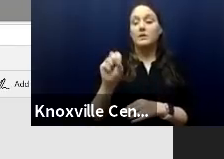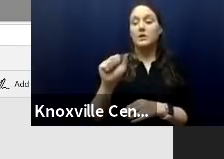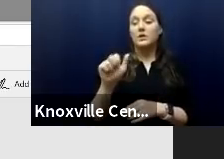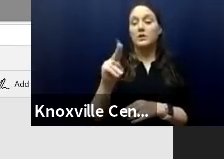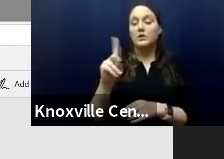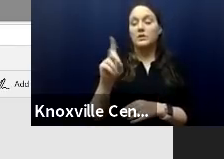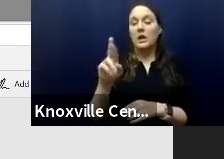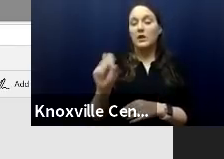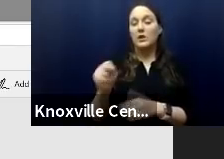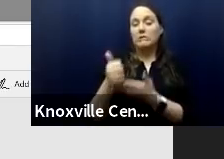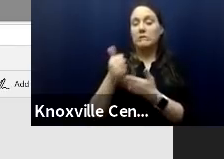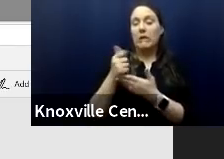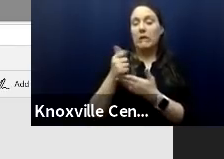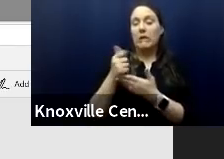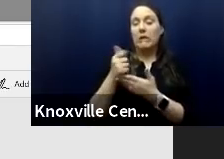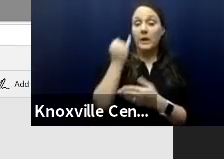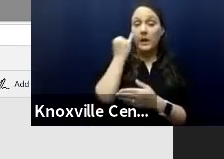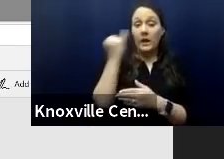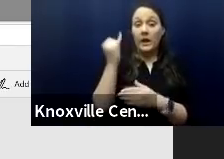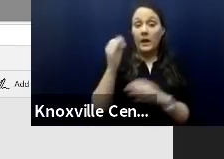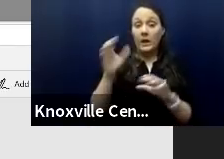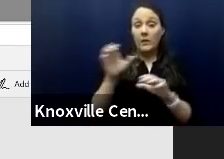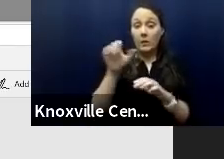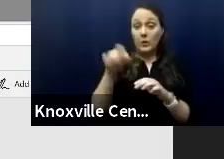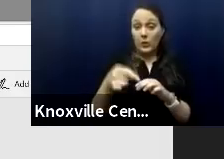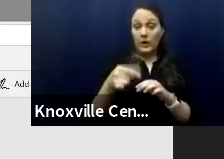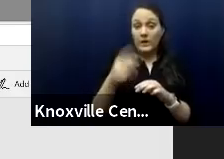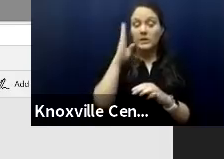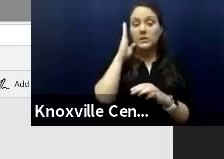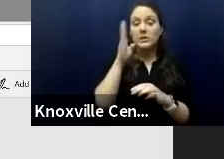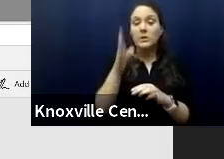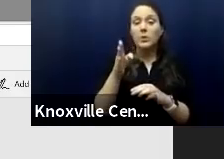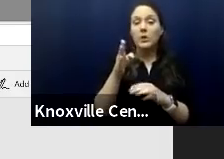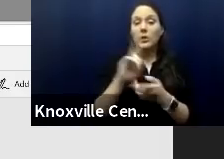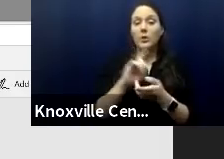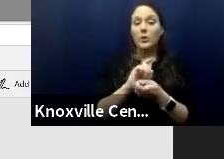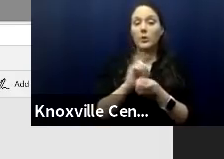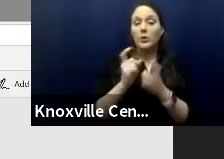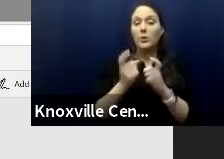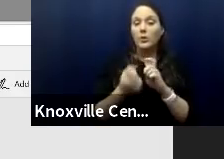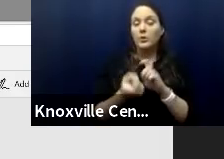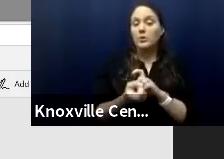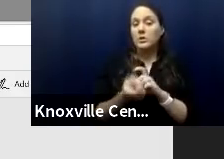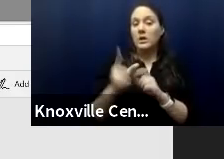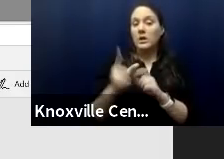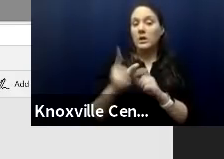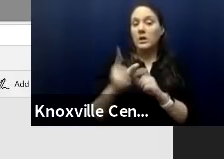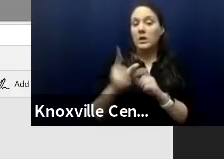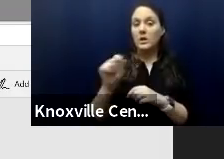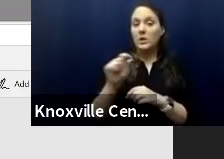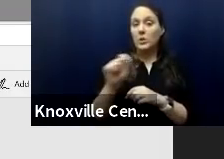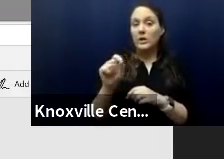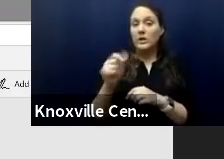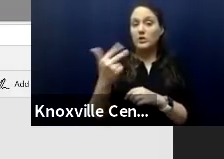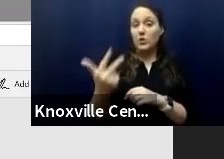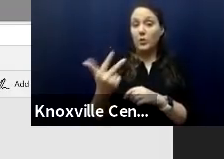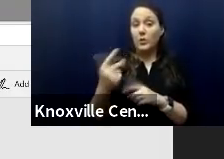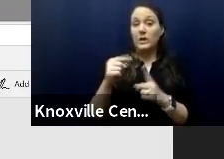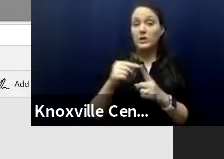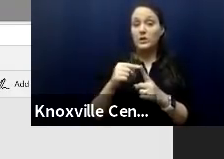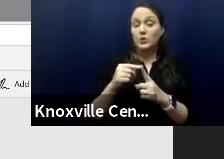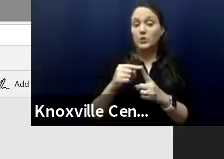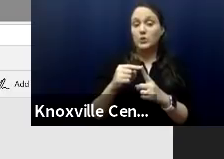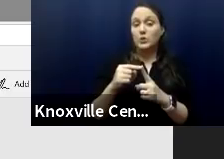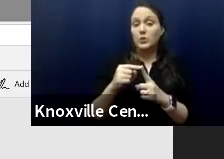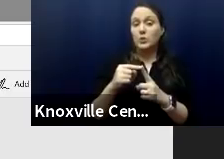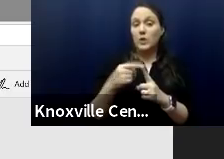little. If we do this, will this alter 2020-3 to the point that we need